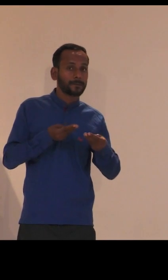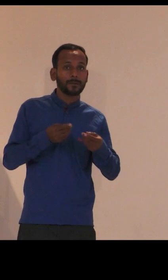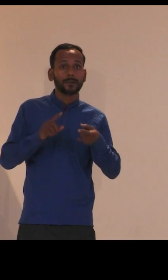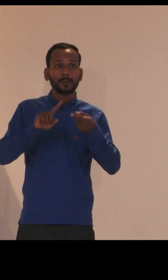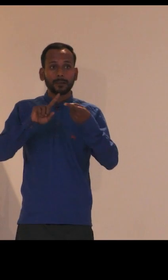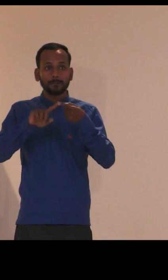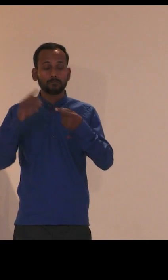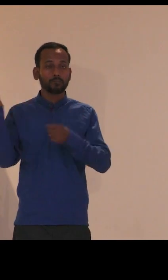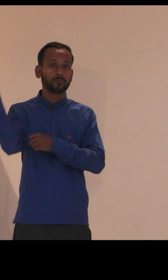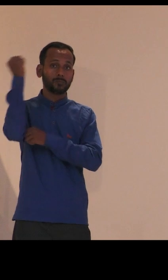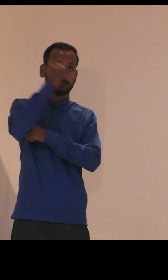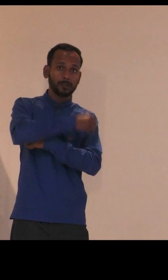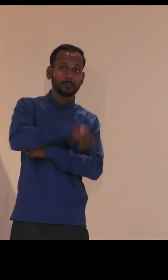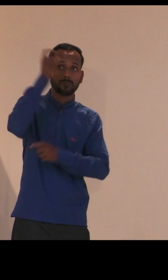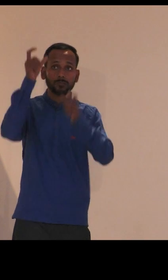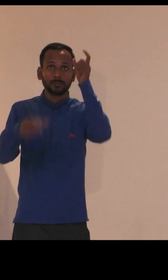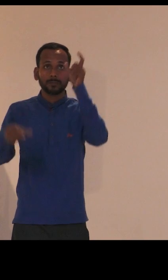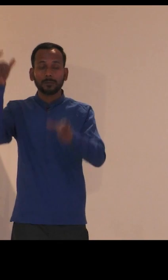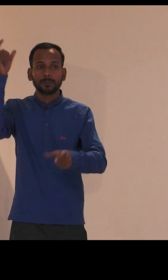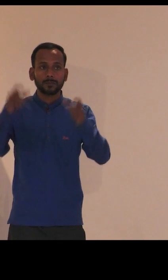people. So we